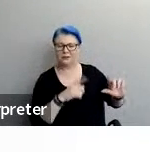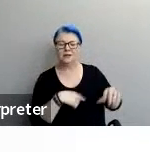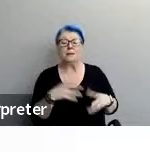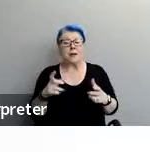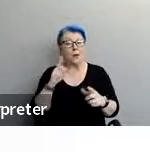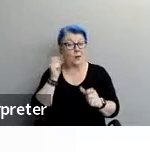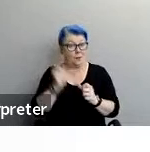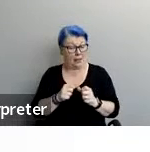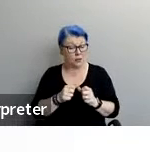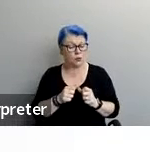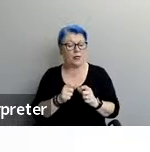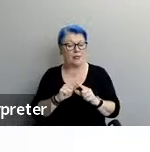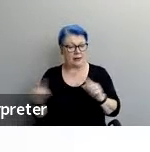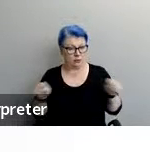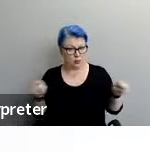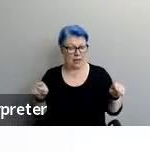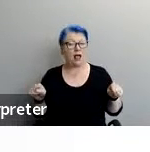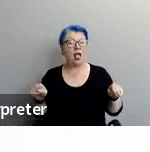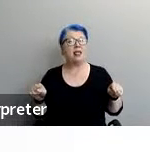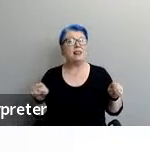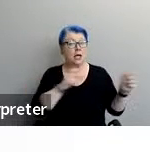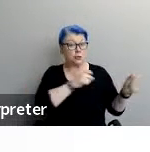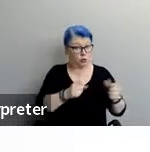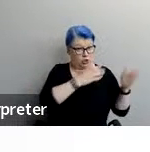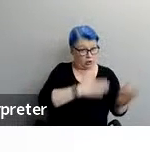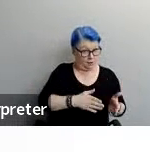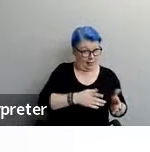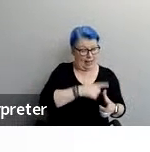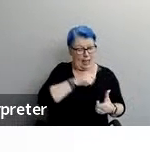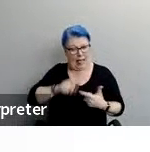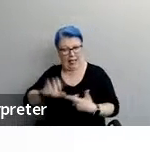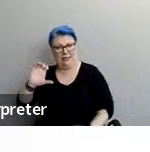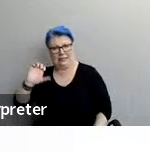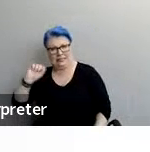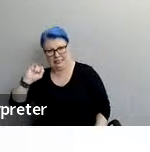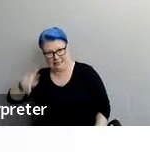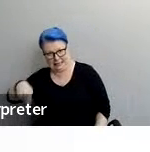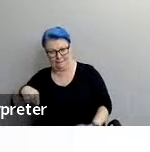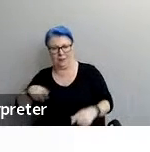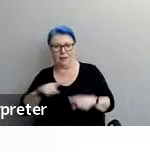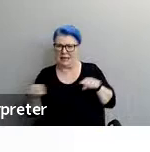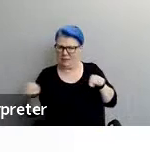our strategic plan and our comprehensive school improvement plan.